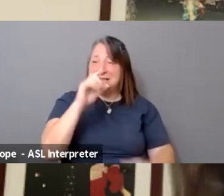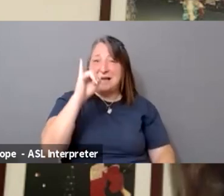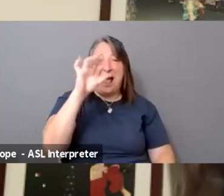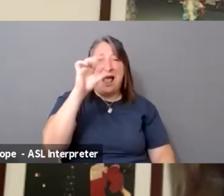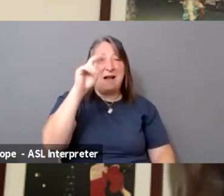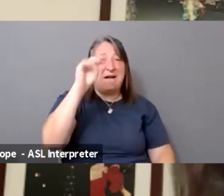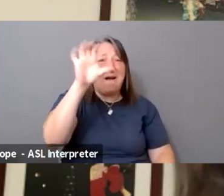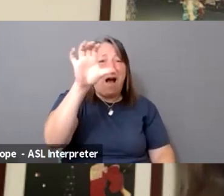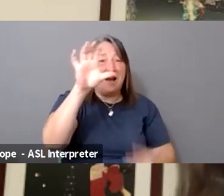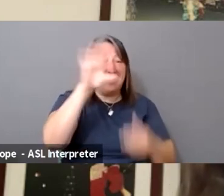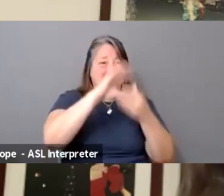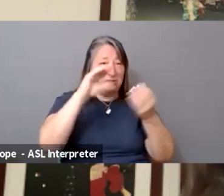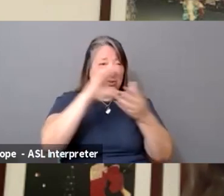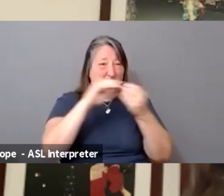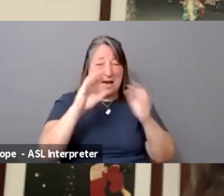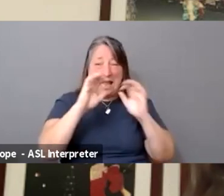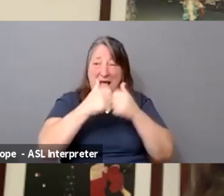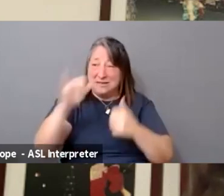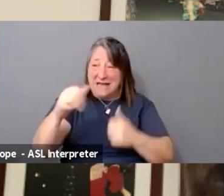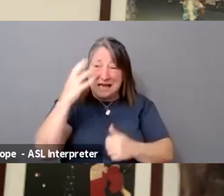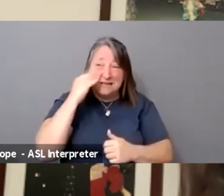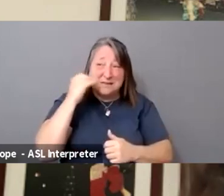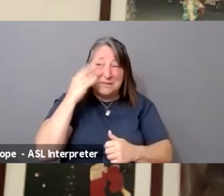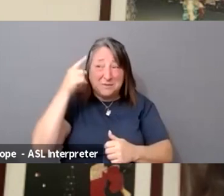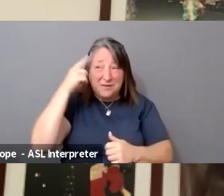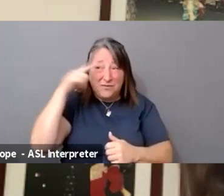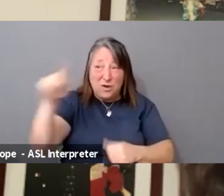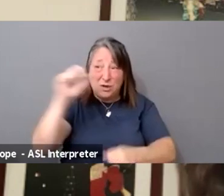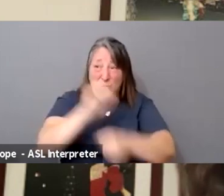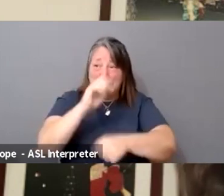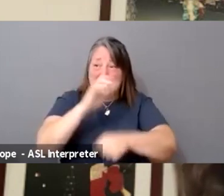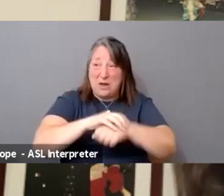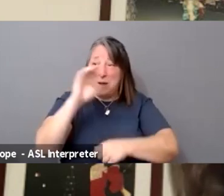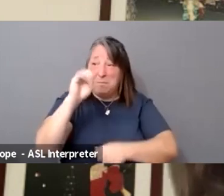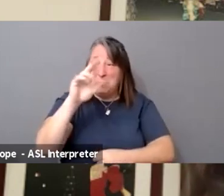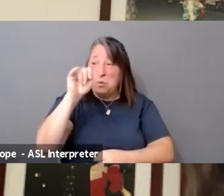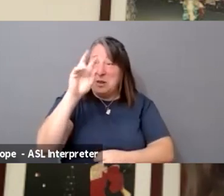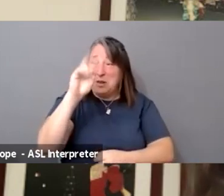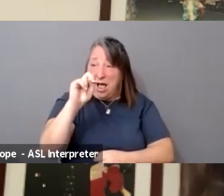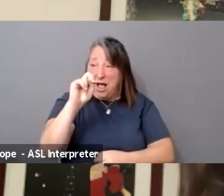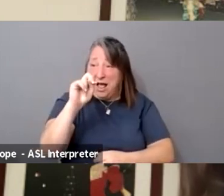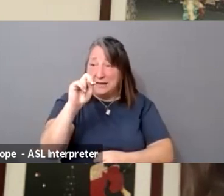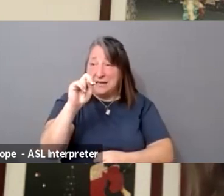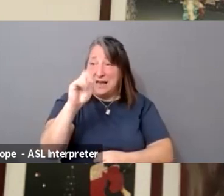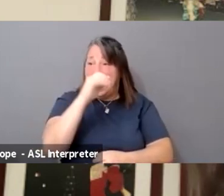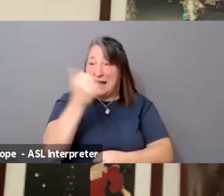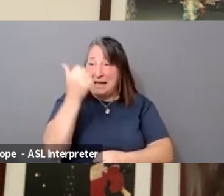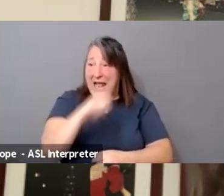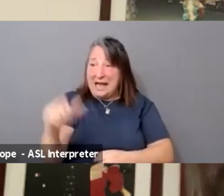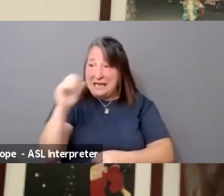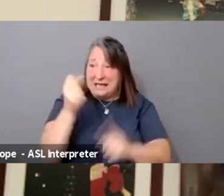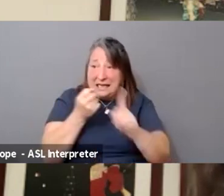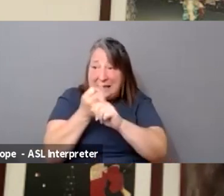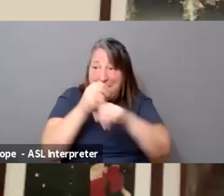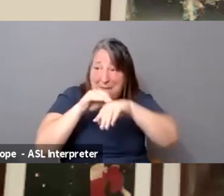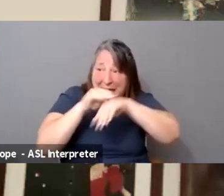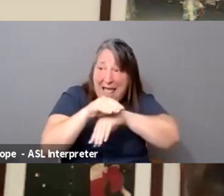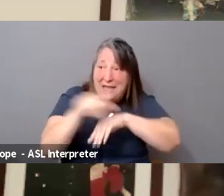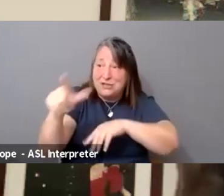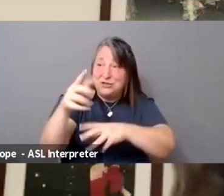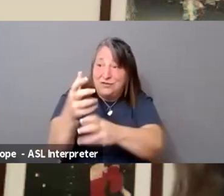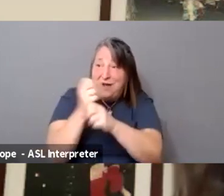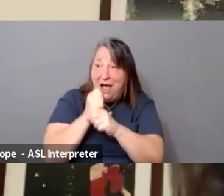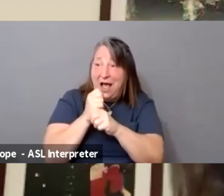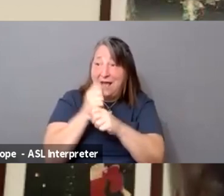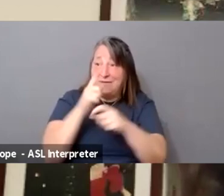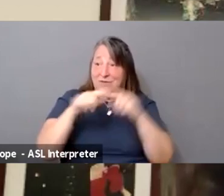that experience for you working on it, and any impact or that you've received, you know,